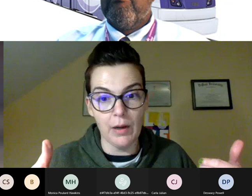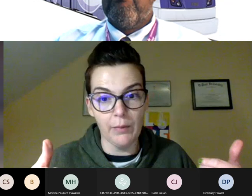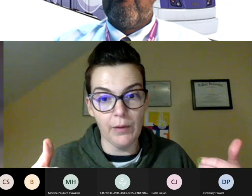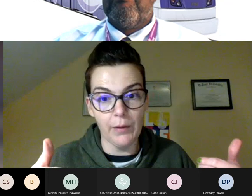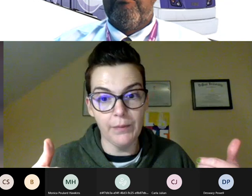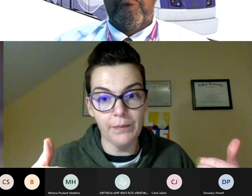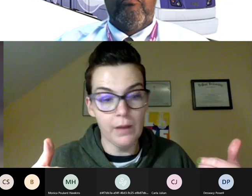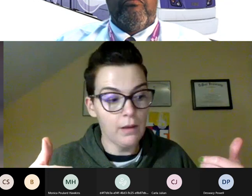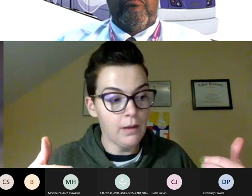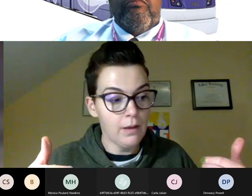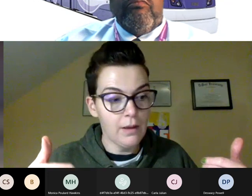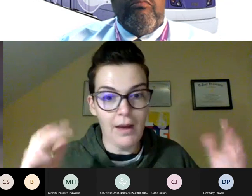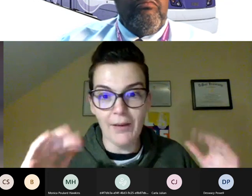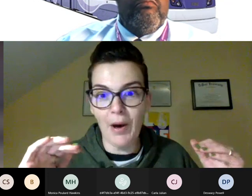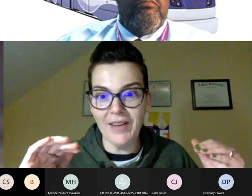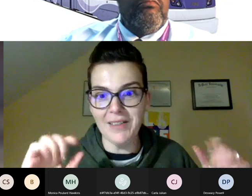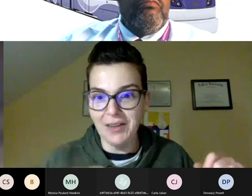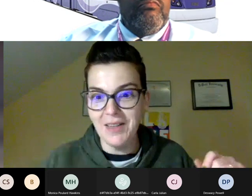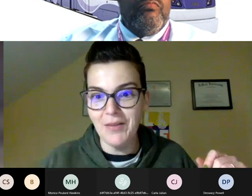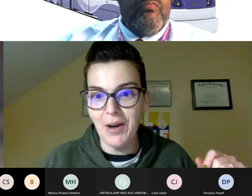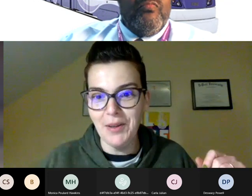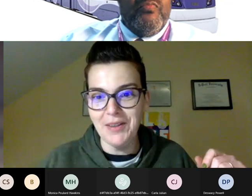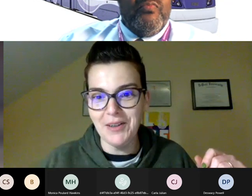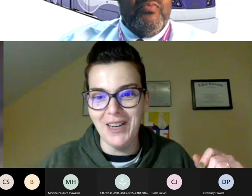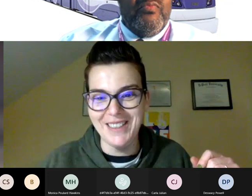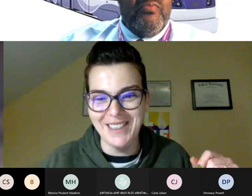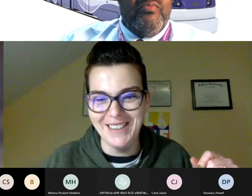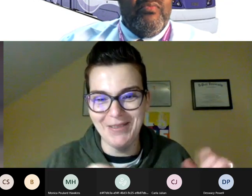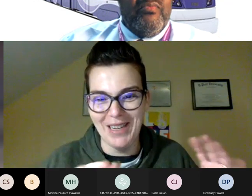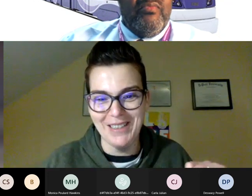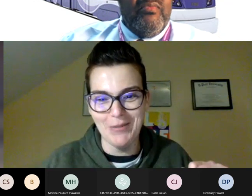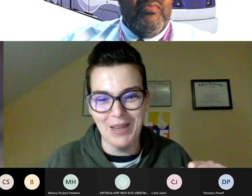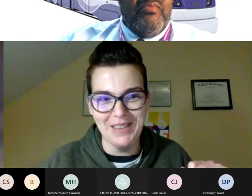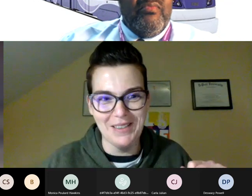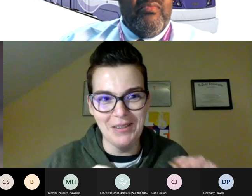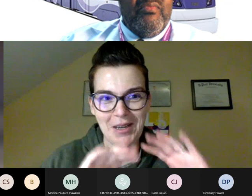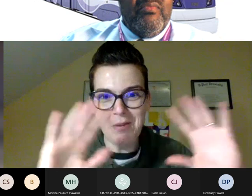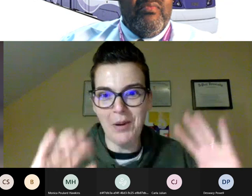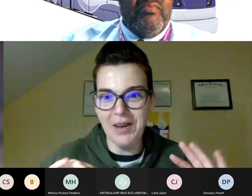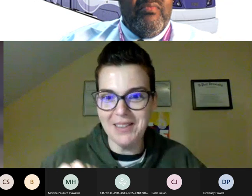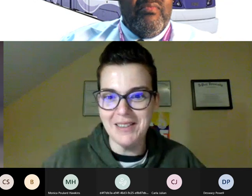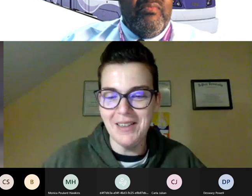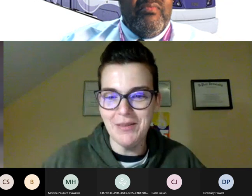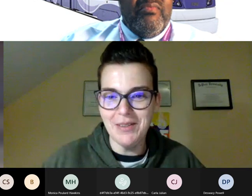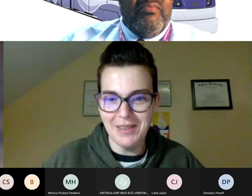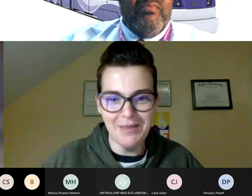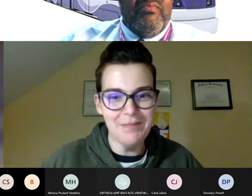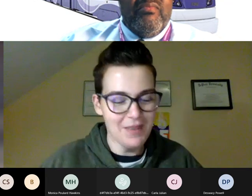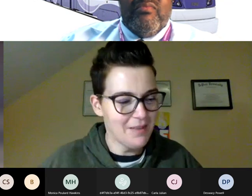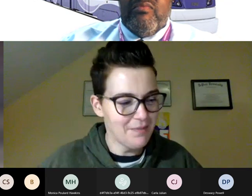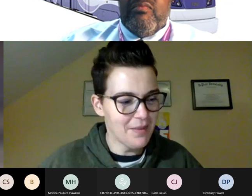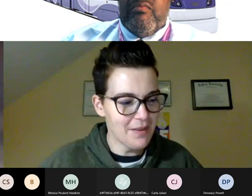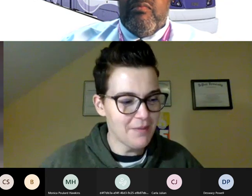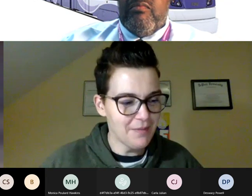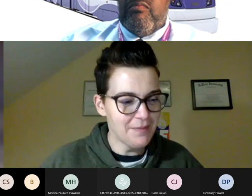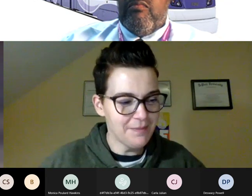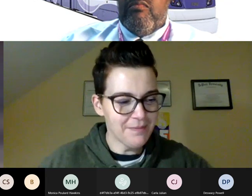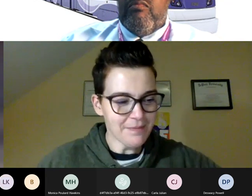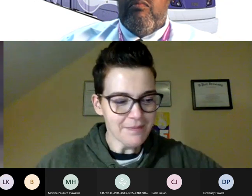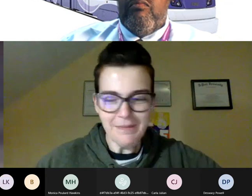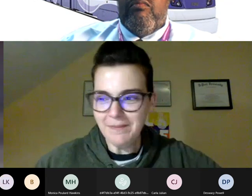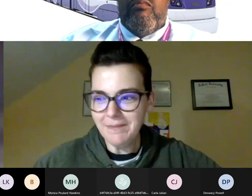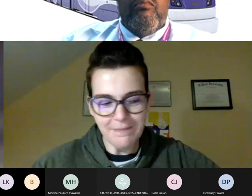would be super helpful. I'll pause there because I have a couple other questions, but I just wanted to pause. No, that's a good time to pause. I